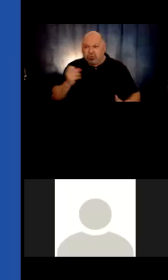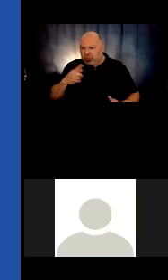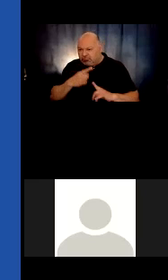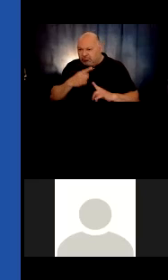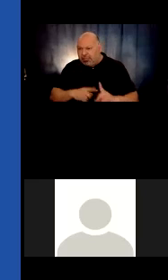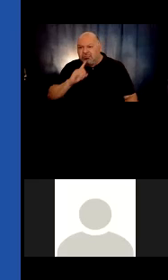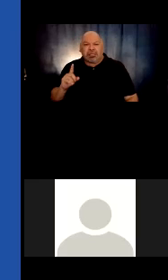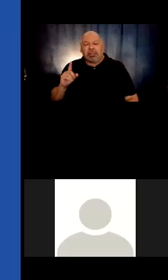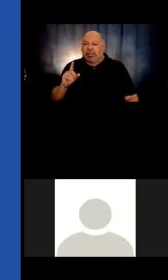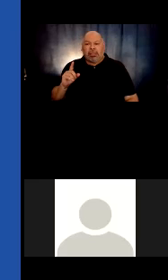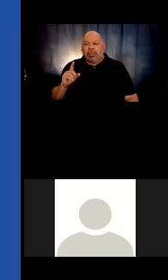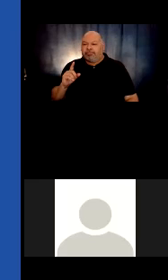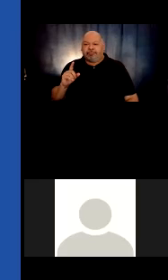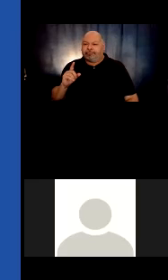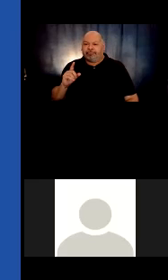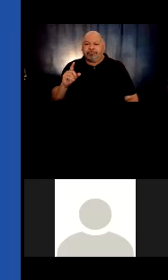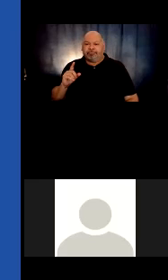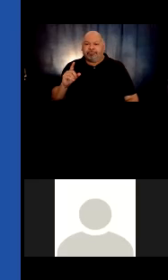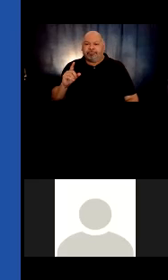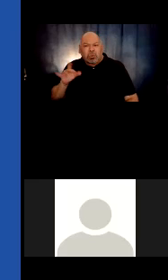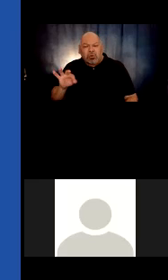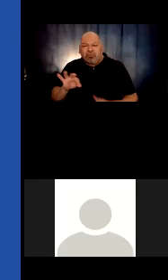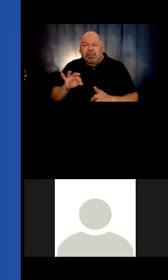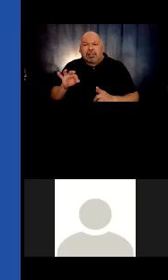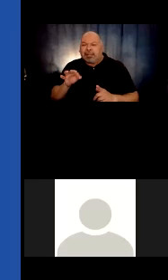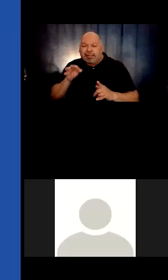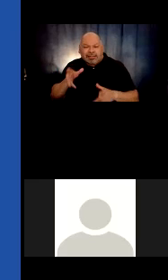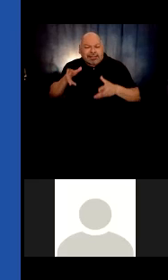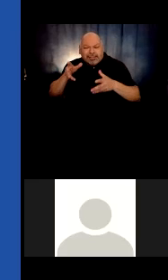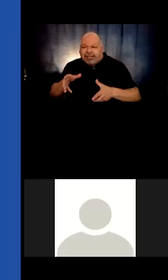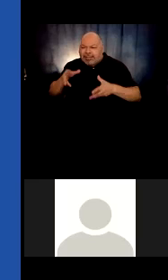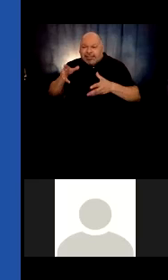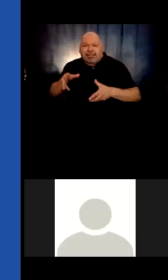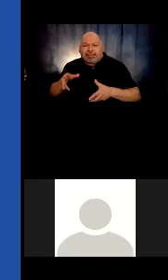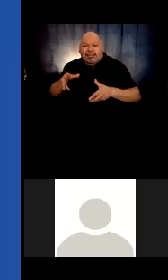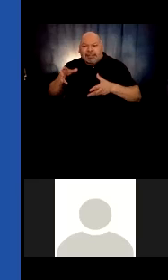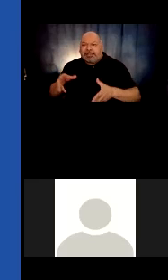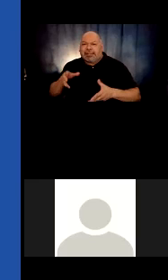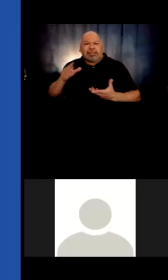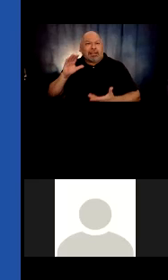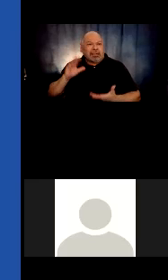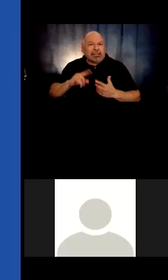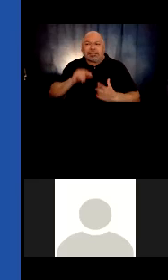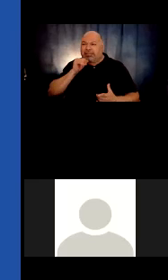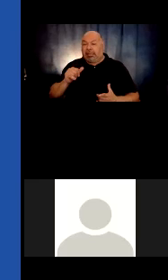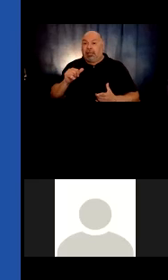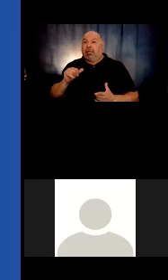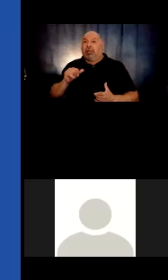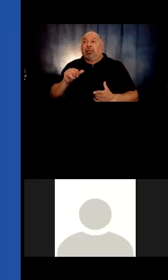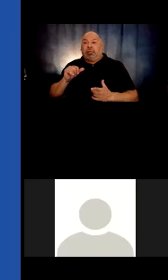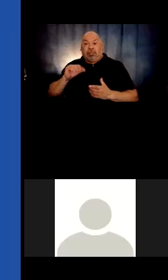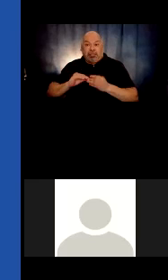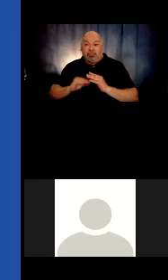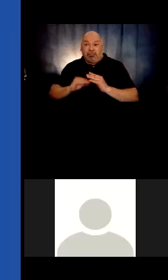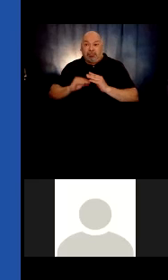sort of be this period where COVID is percolating in communities with less vaccination? It's going to kind of rise and fall, and it's